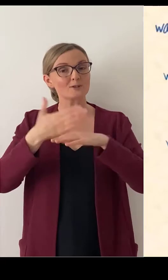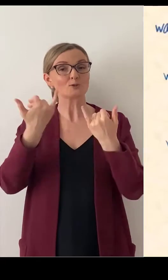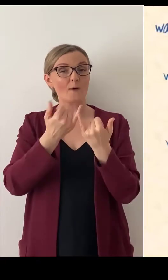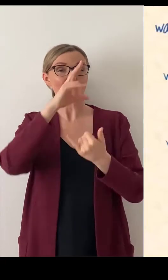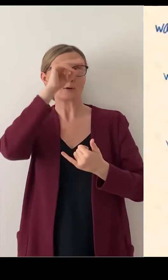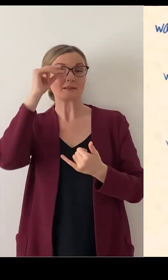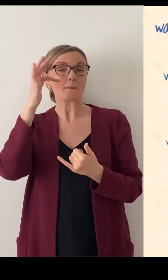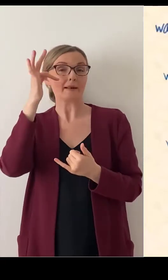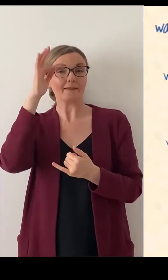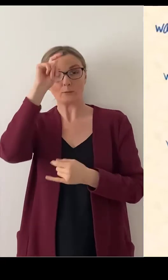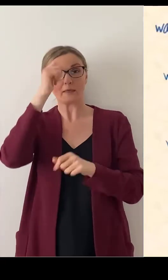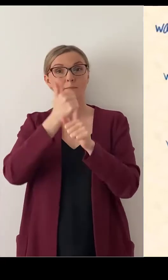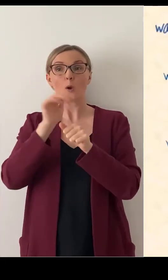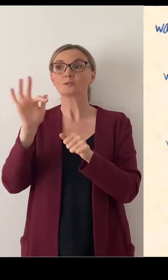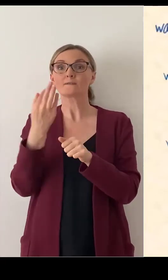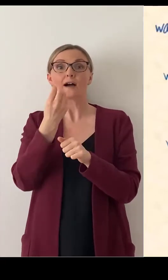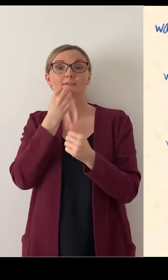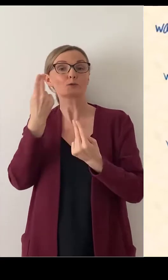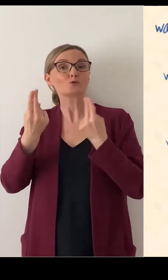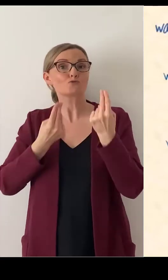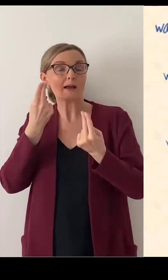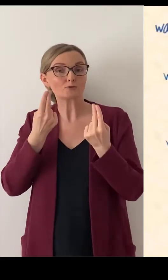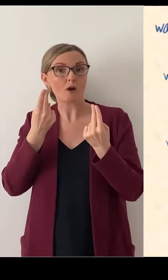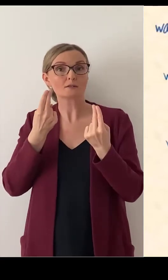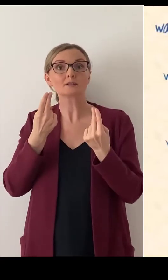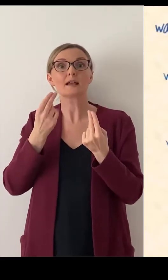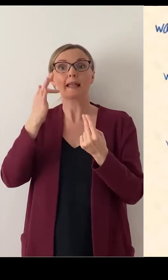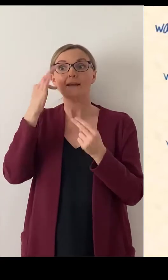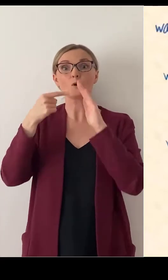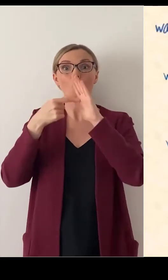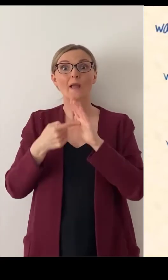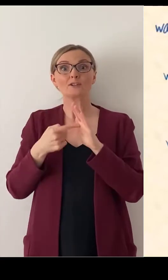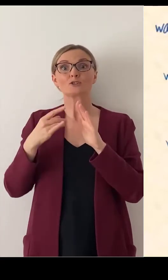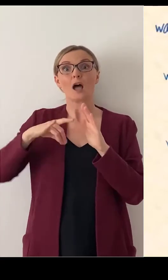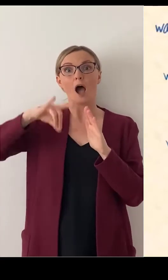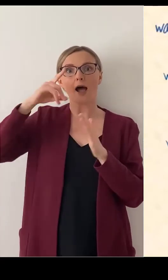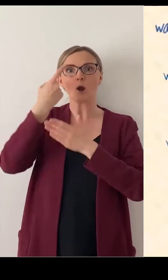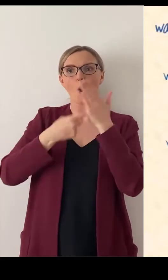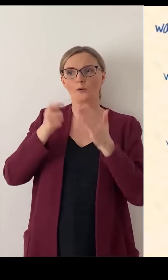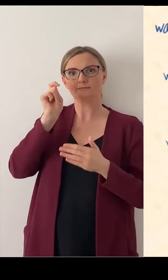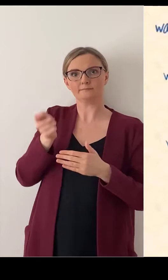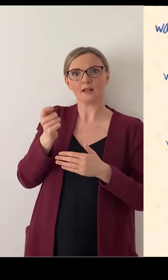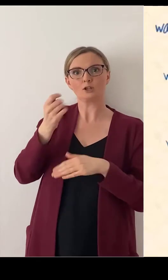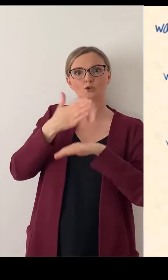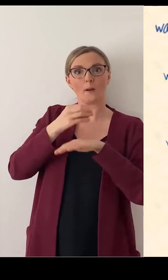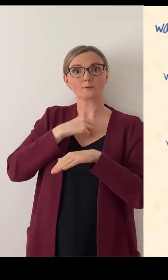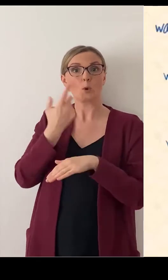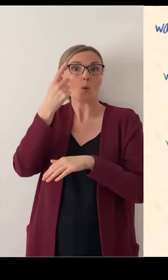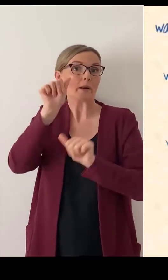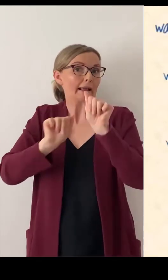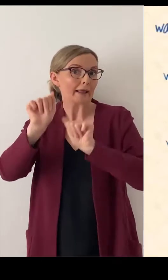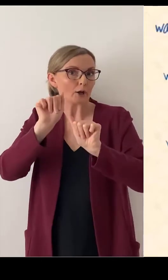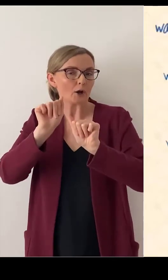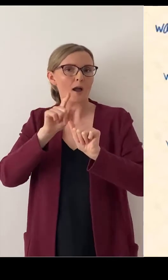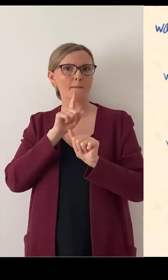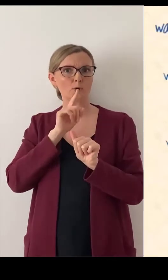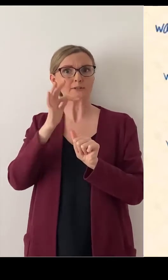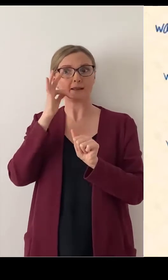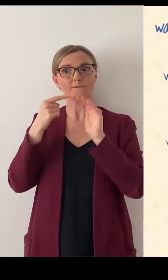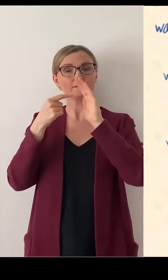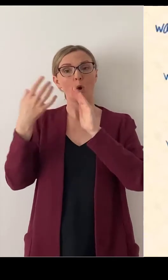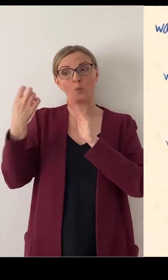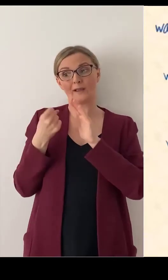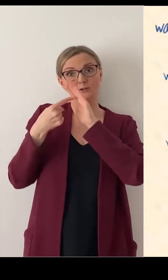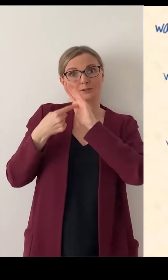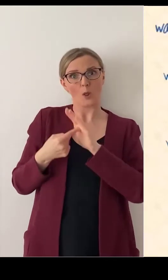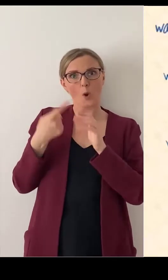high, they might get only one cleaner. But if the wages are low enough, they would like to get 2 cleaners to be able to provide better